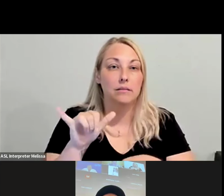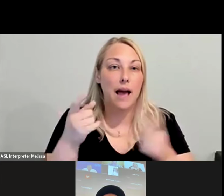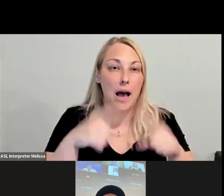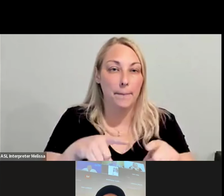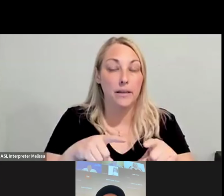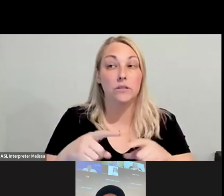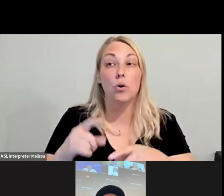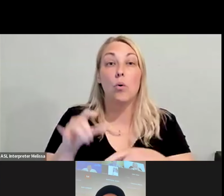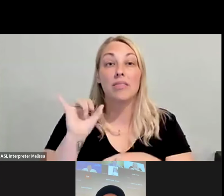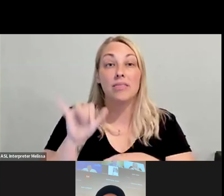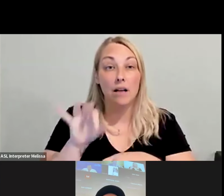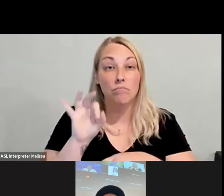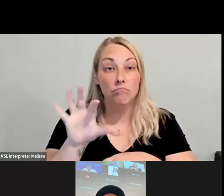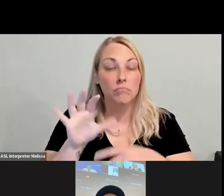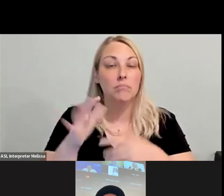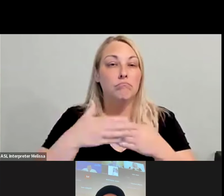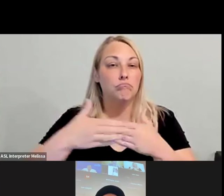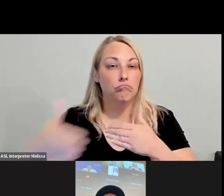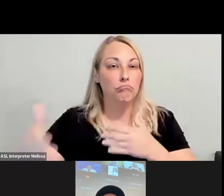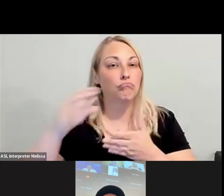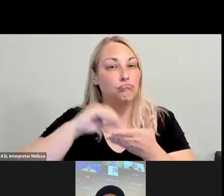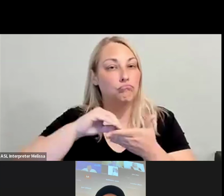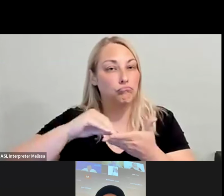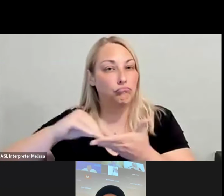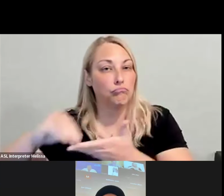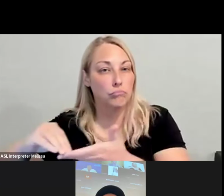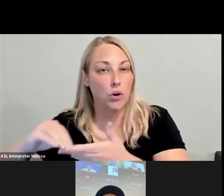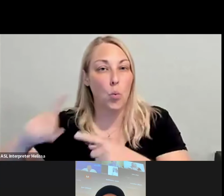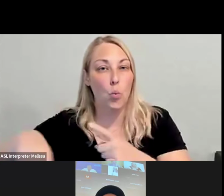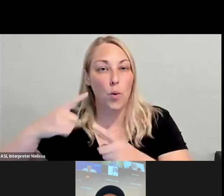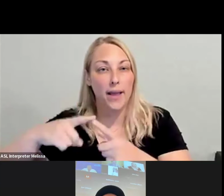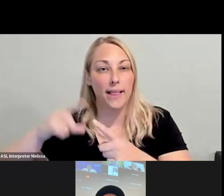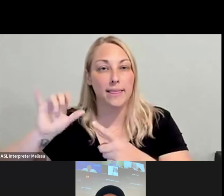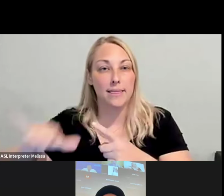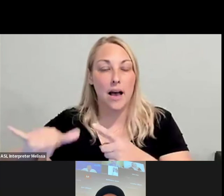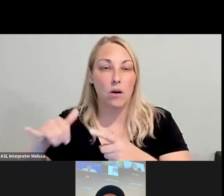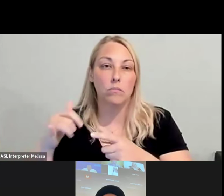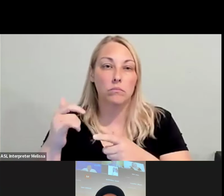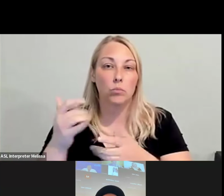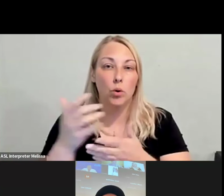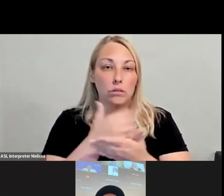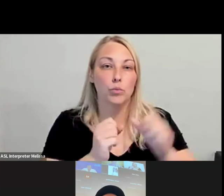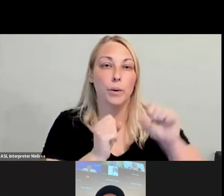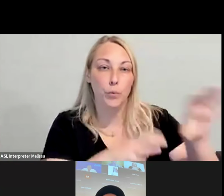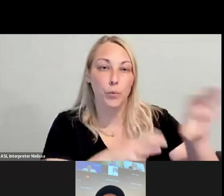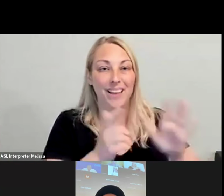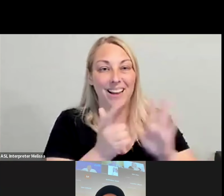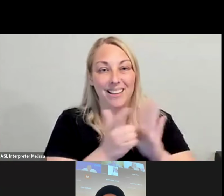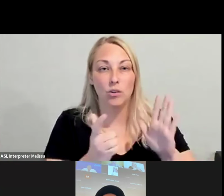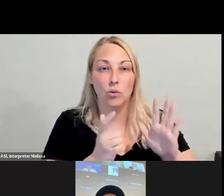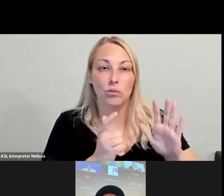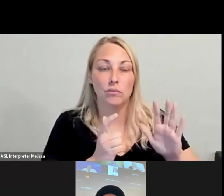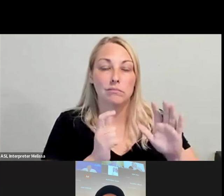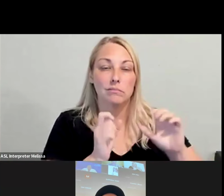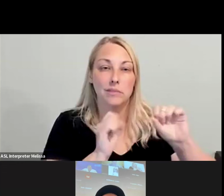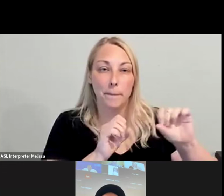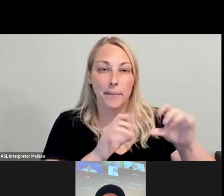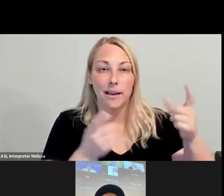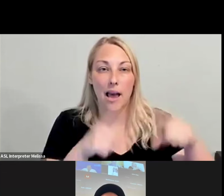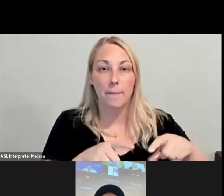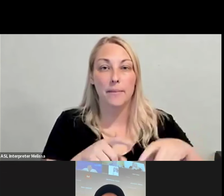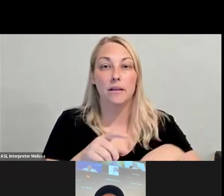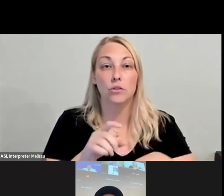that since that recommendation was made. And so, those I think are documents and evidence of the